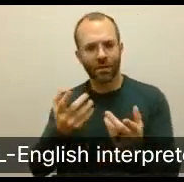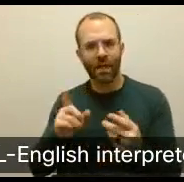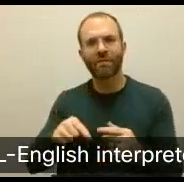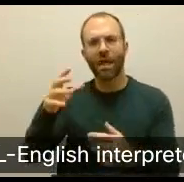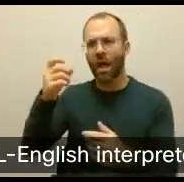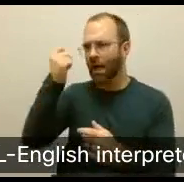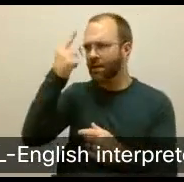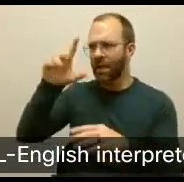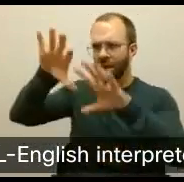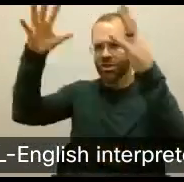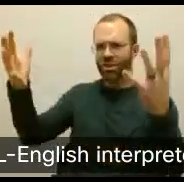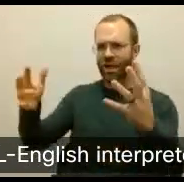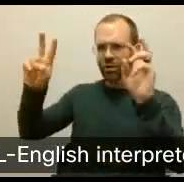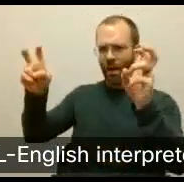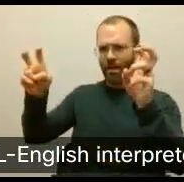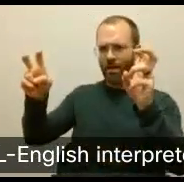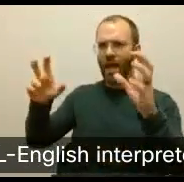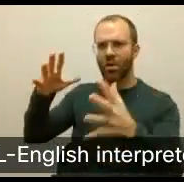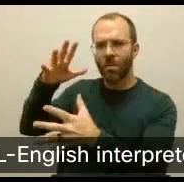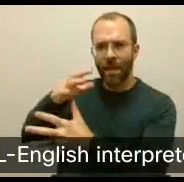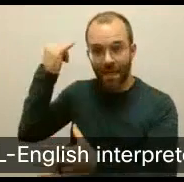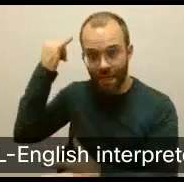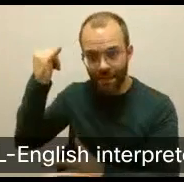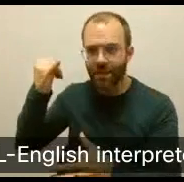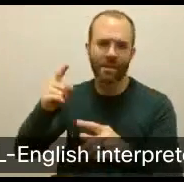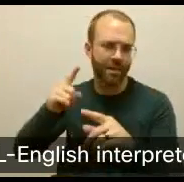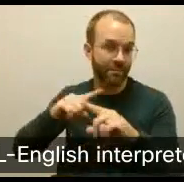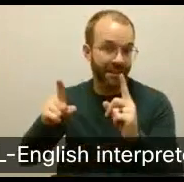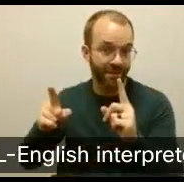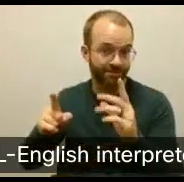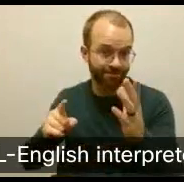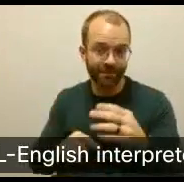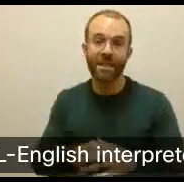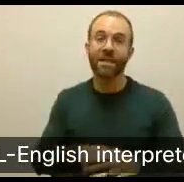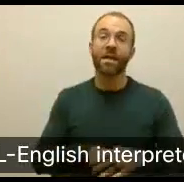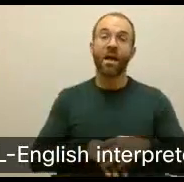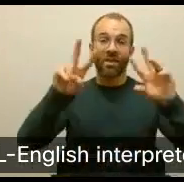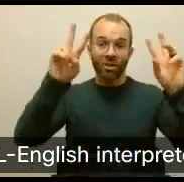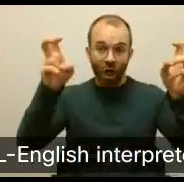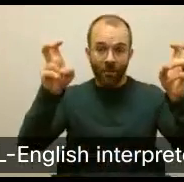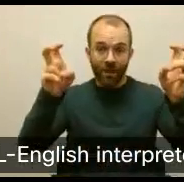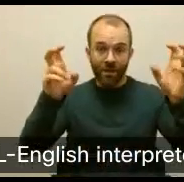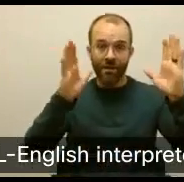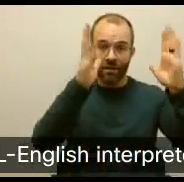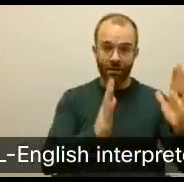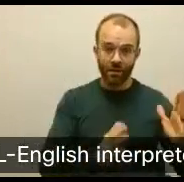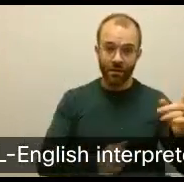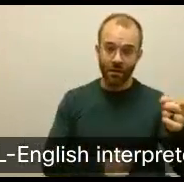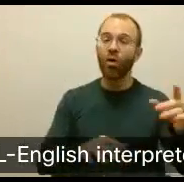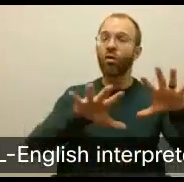general topic, and what is the main idea? And there is a difference here, which I'll describe. The topic of a text would be